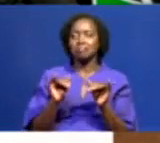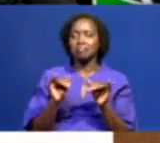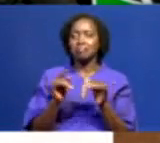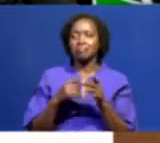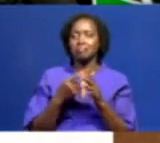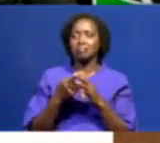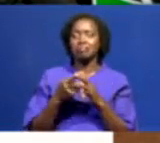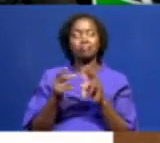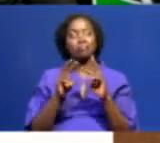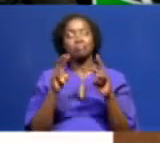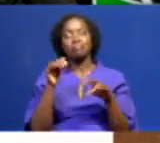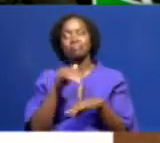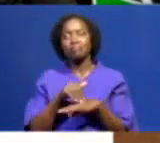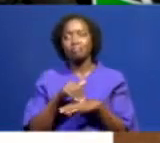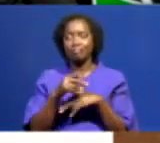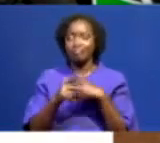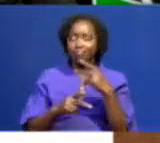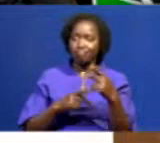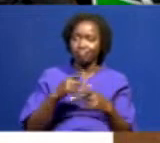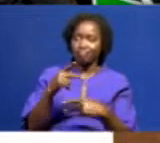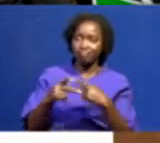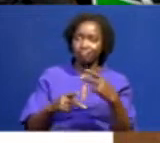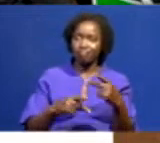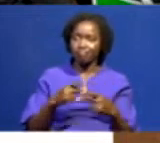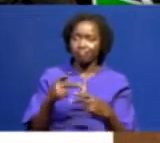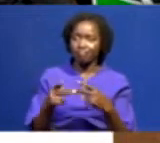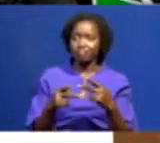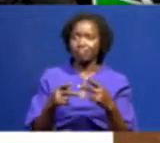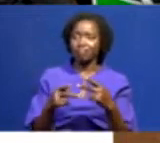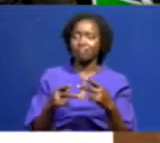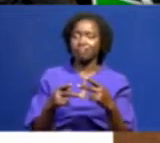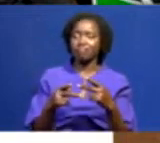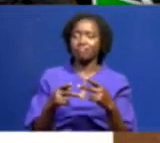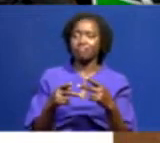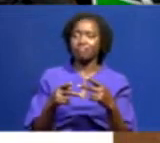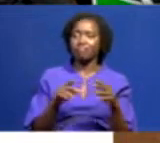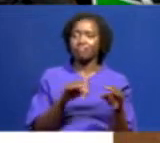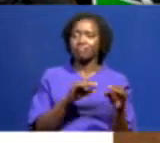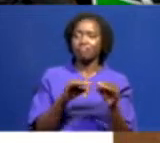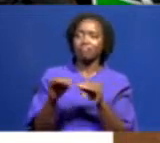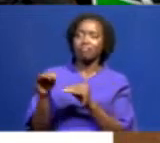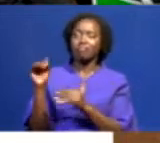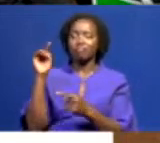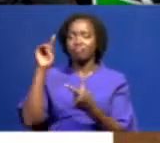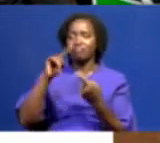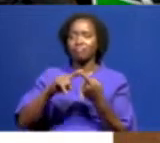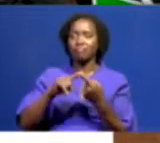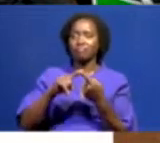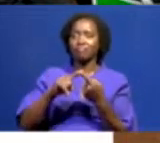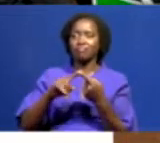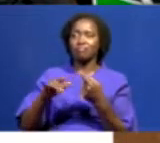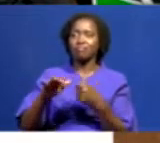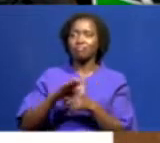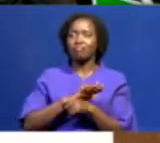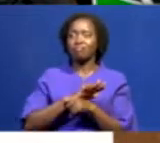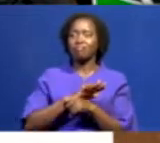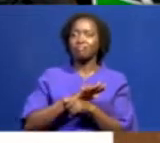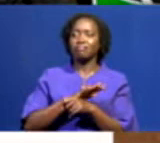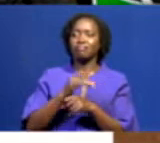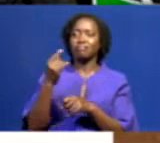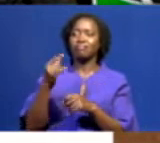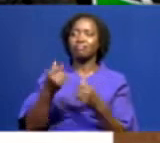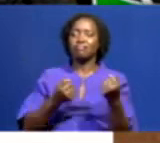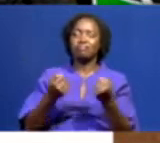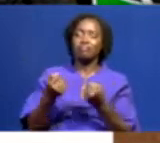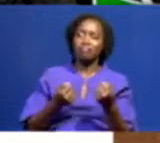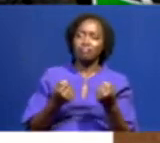it's looking at progressively moving towards fully green cars,